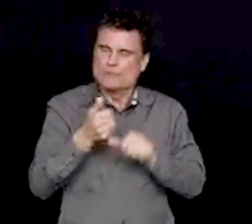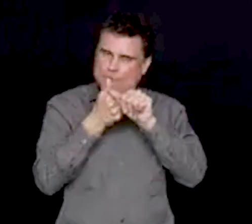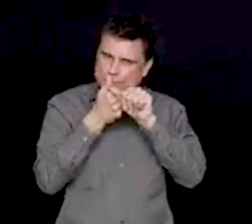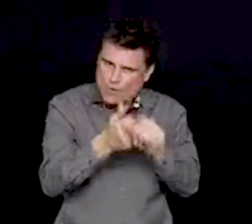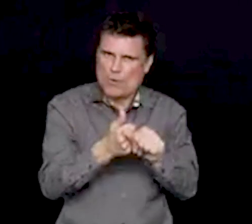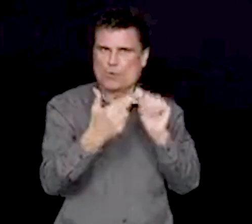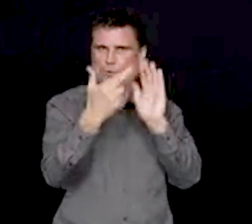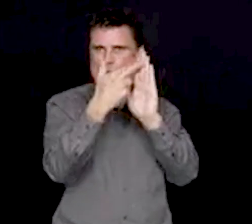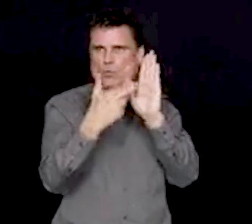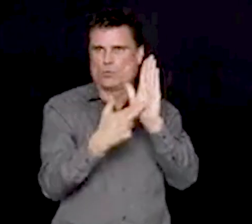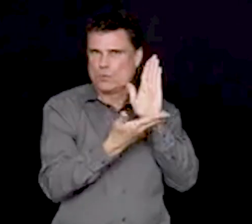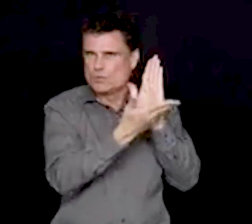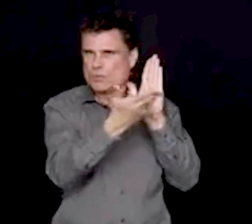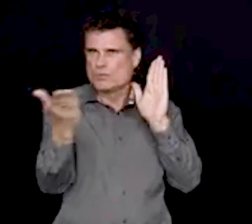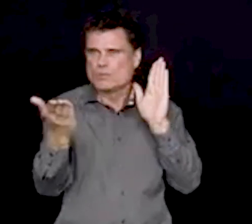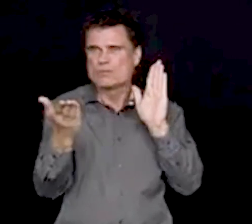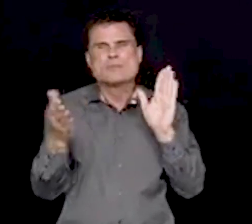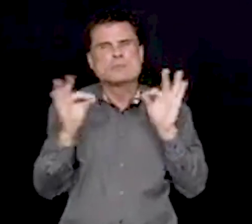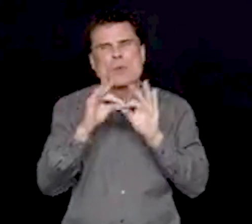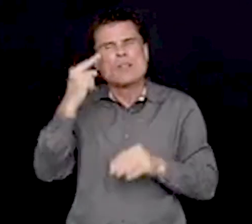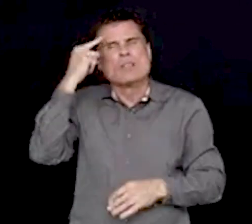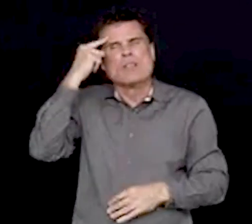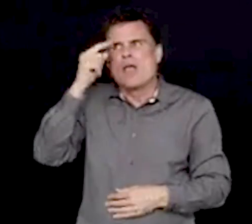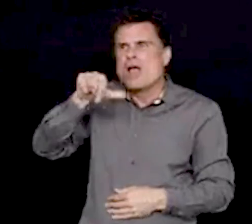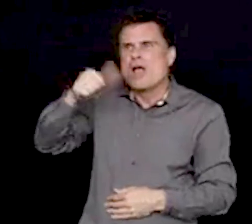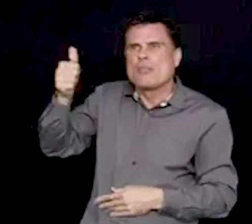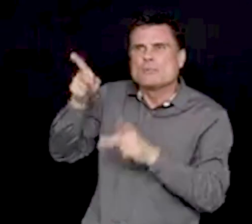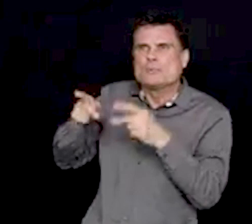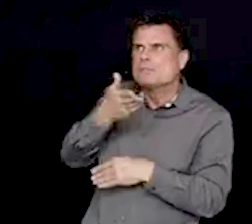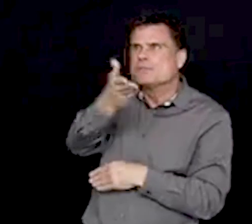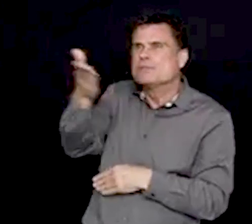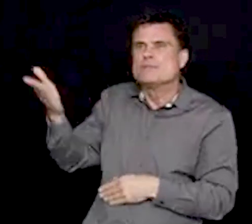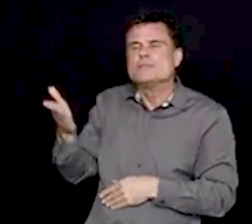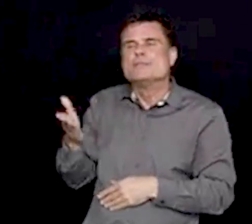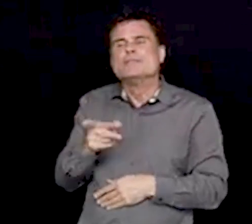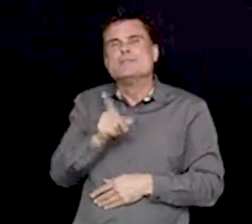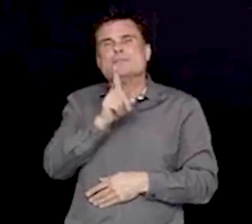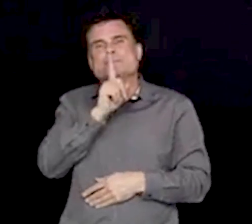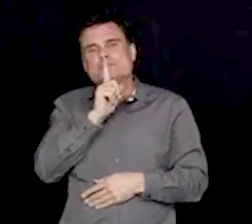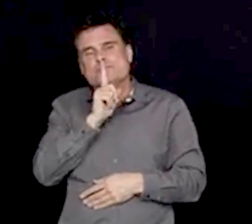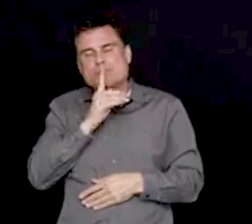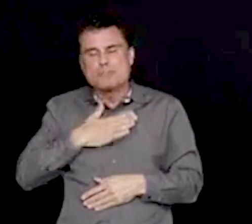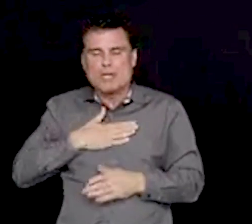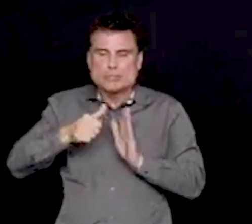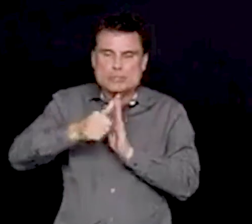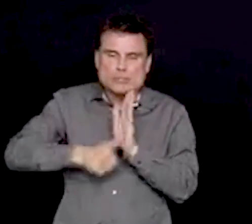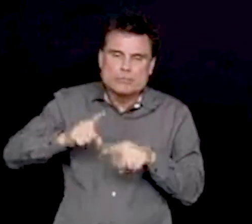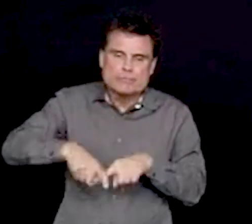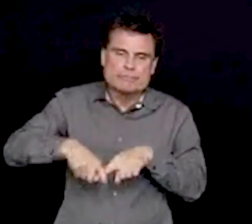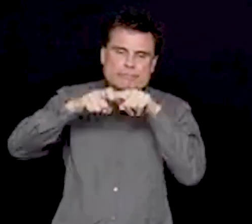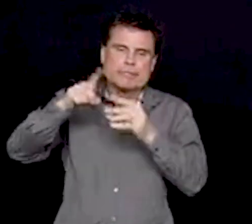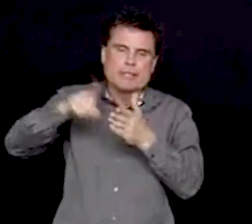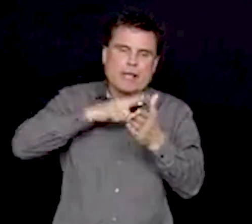whole community got behind, and that people are with you in your struggle. To do that, we need everyone to be on board,